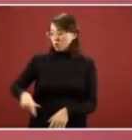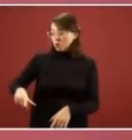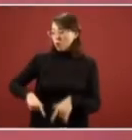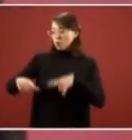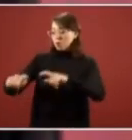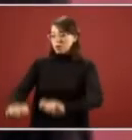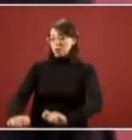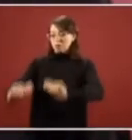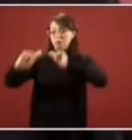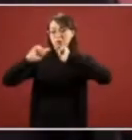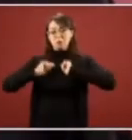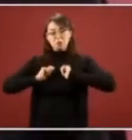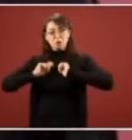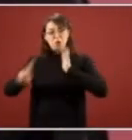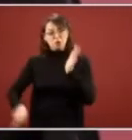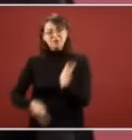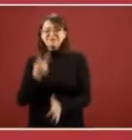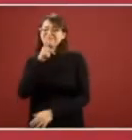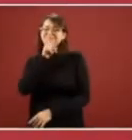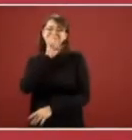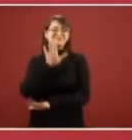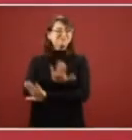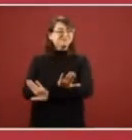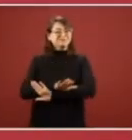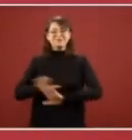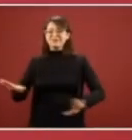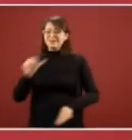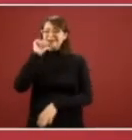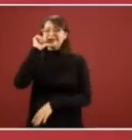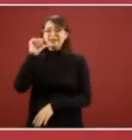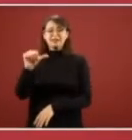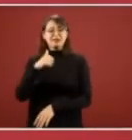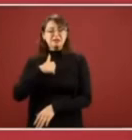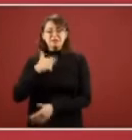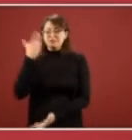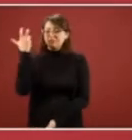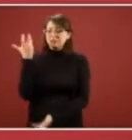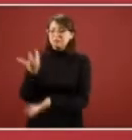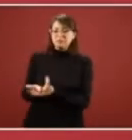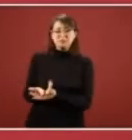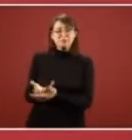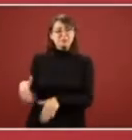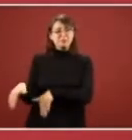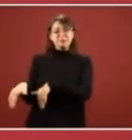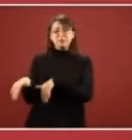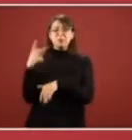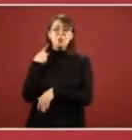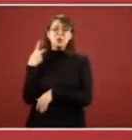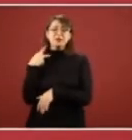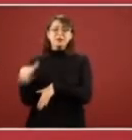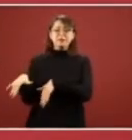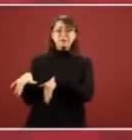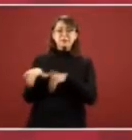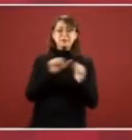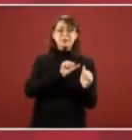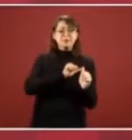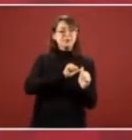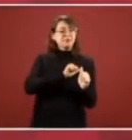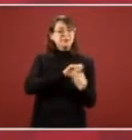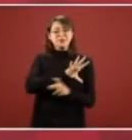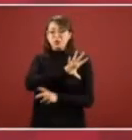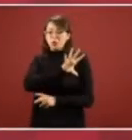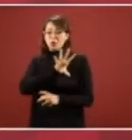en ningún lado. Positions in any place or charges. Me retiro. I will retire. Por